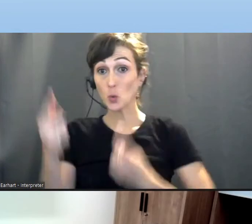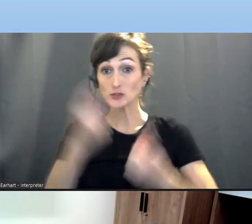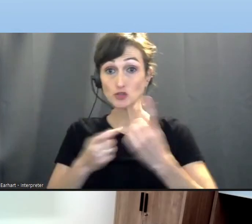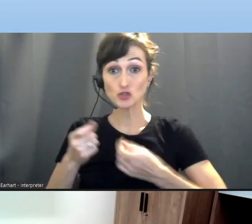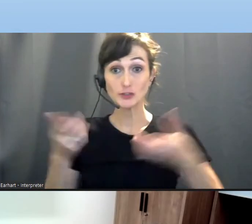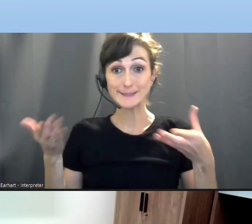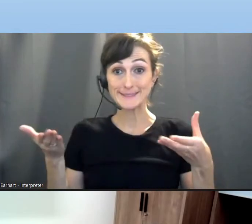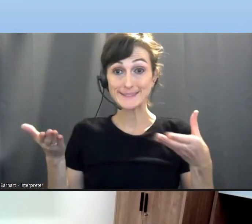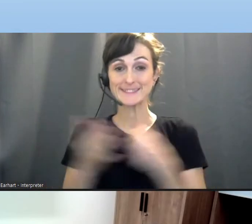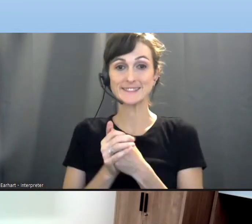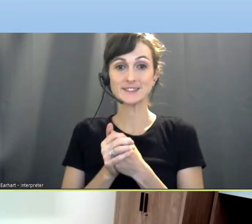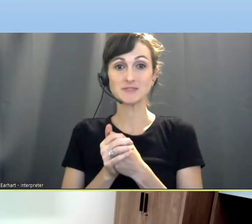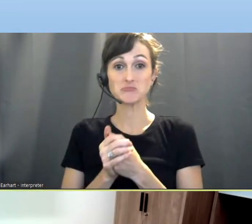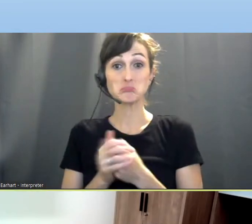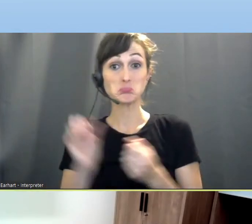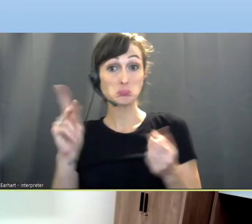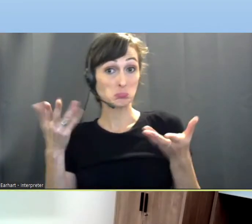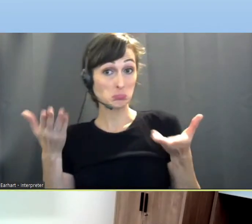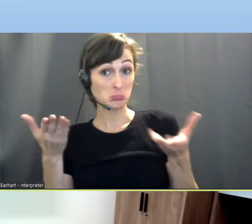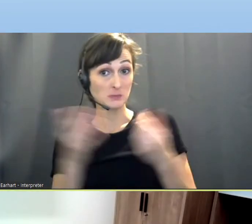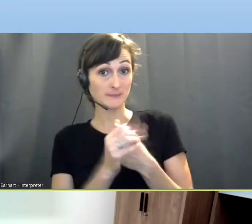All right, what's the pleasure of the court?